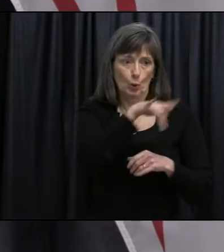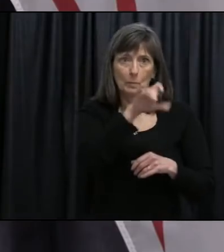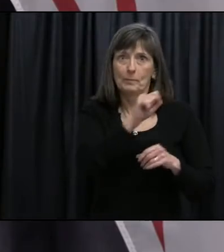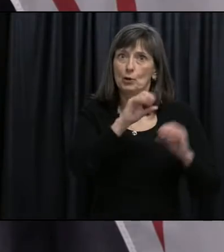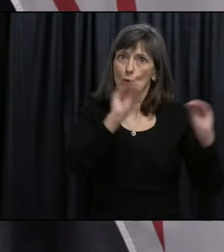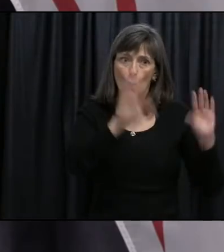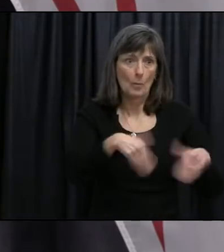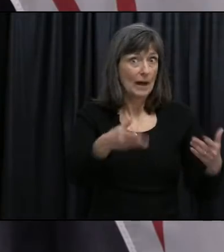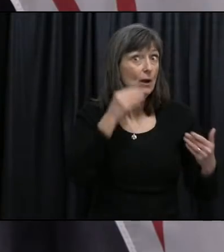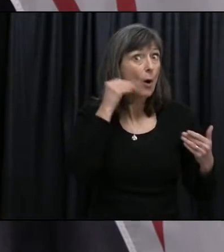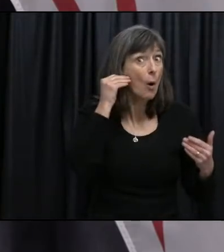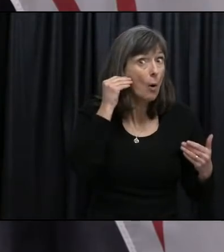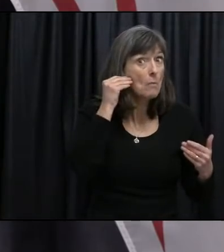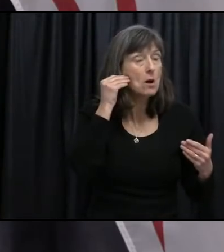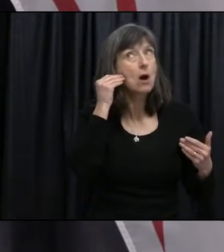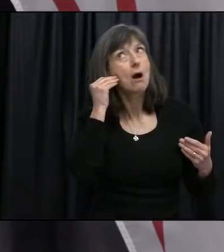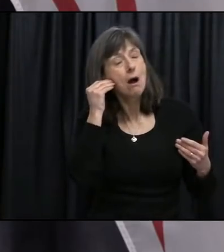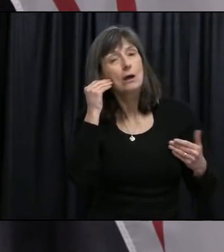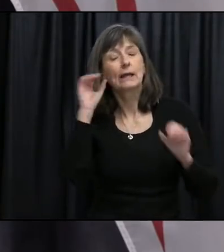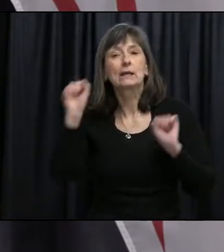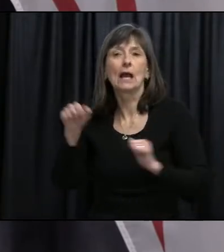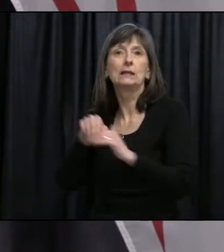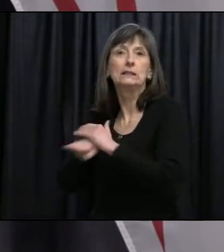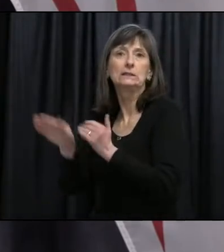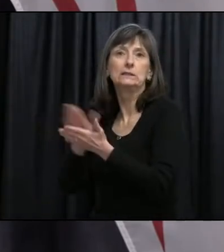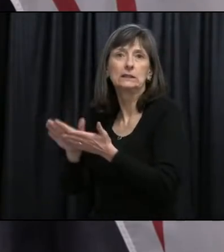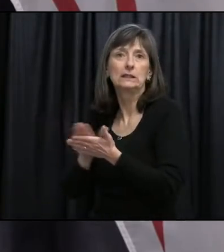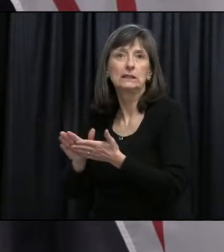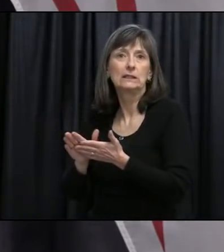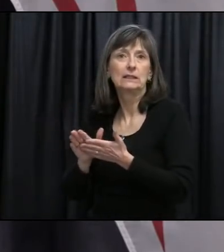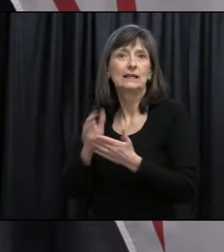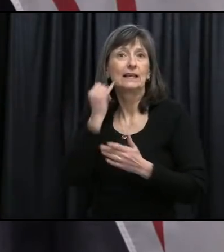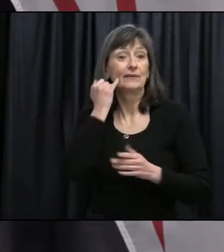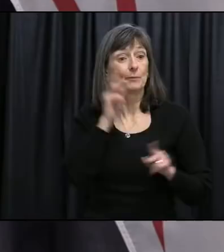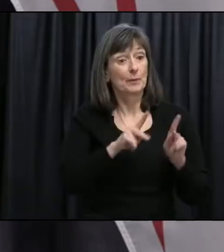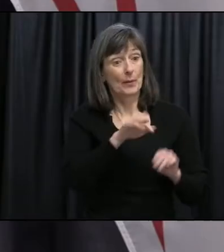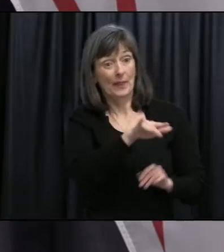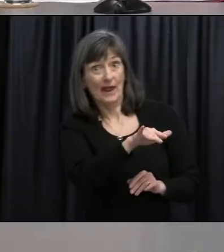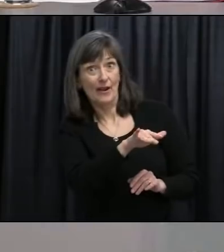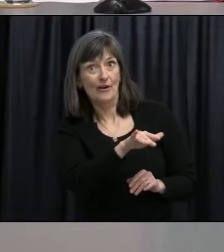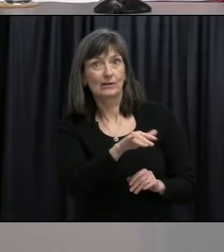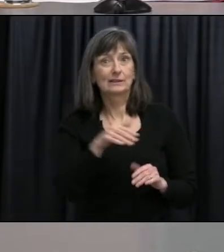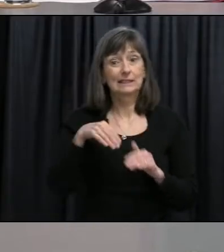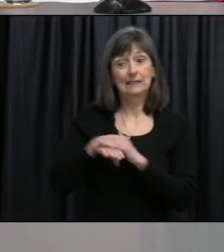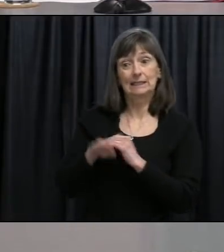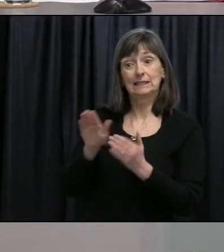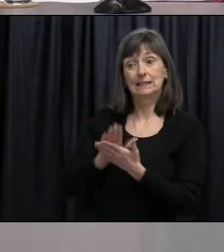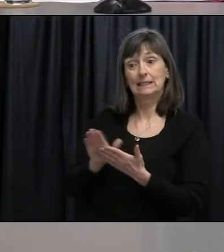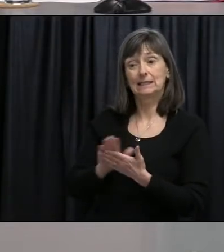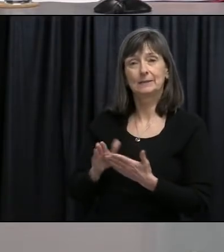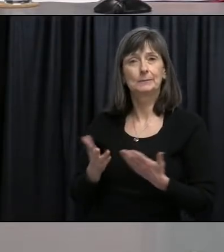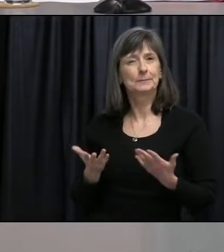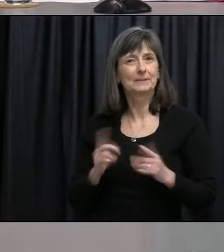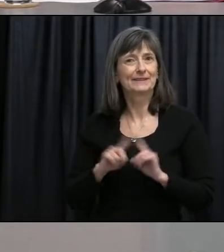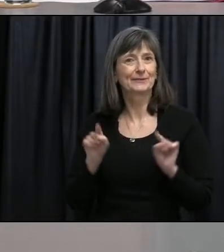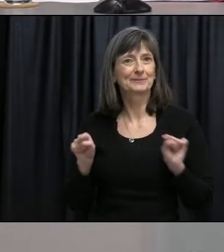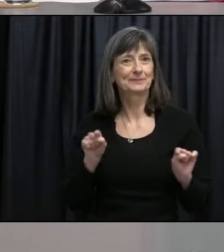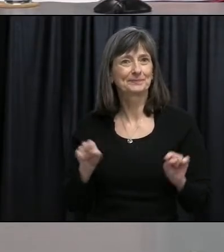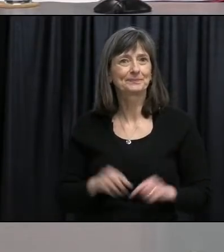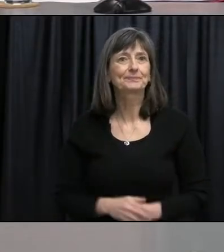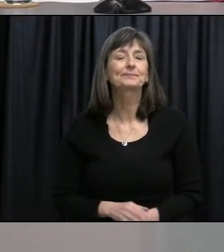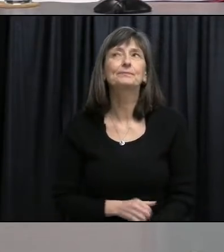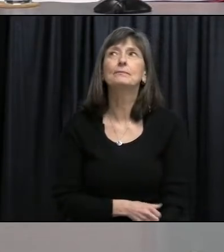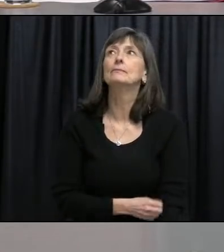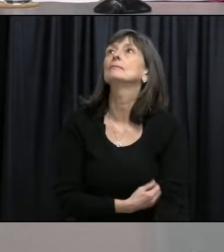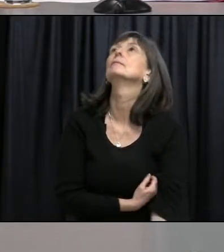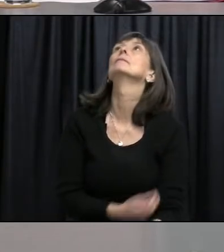So there's a couple of ways to look at that one, I guess. Okay, thanks. Kellyanne Roberts with NTV,